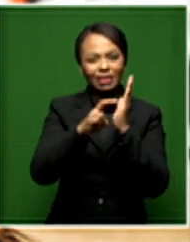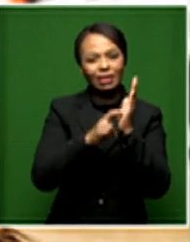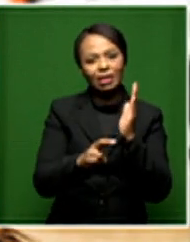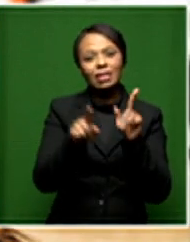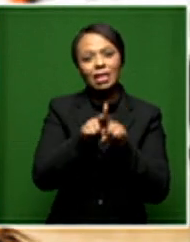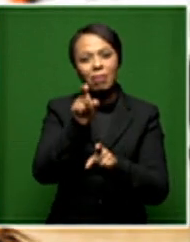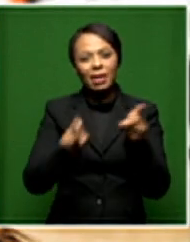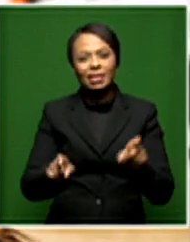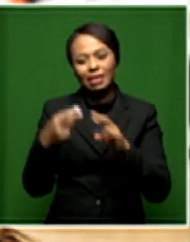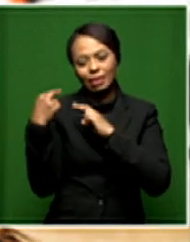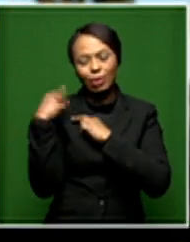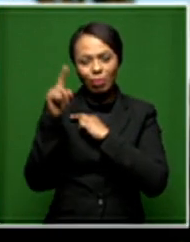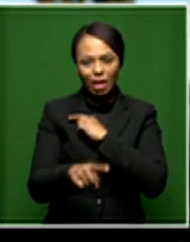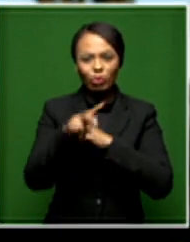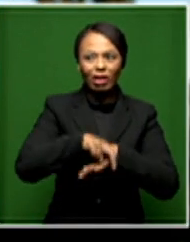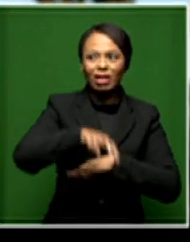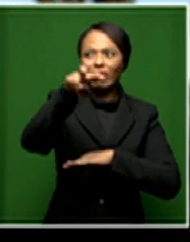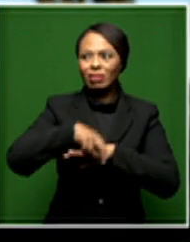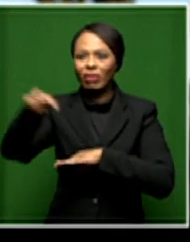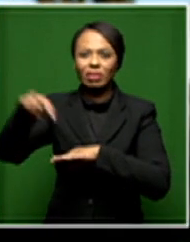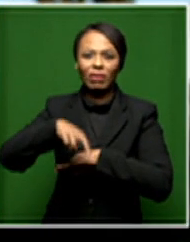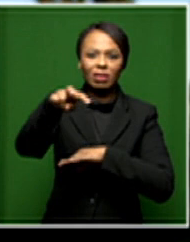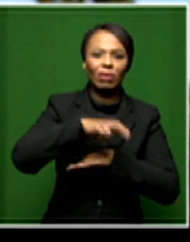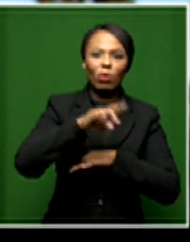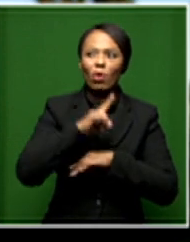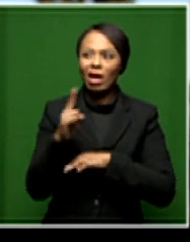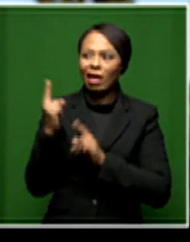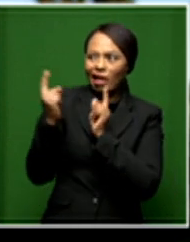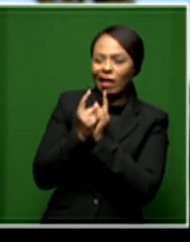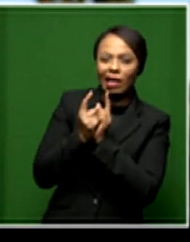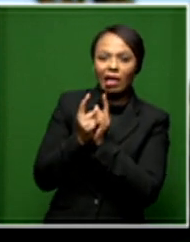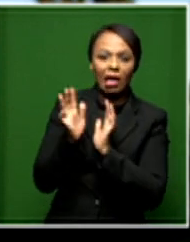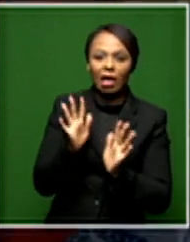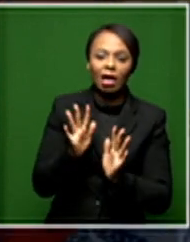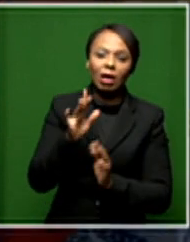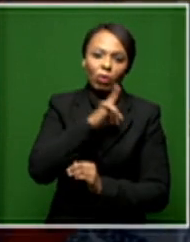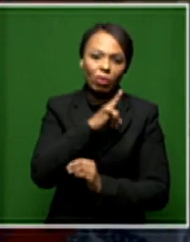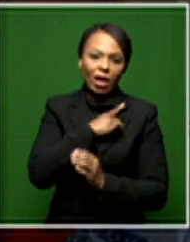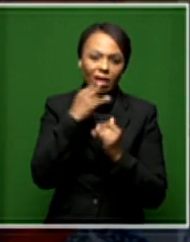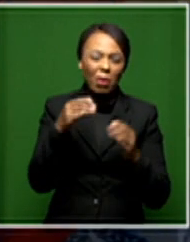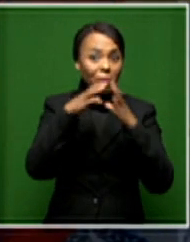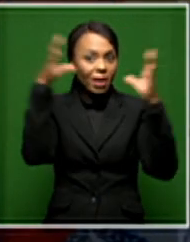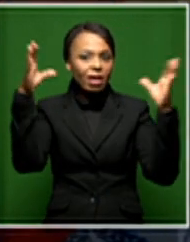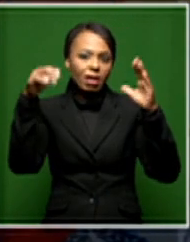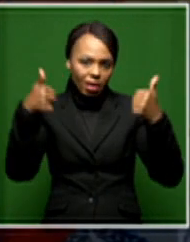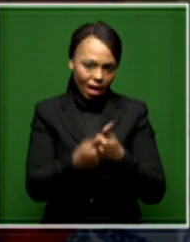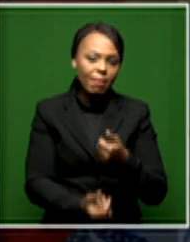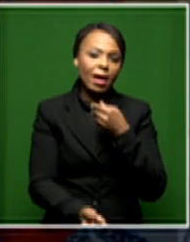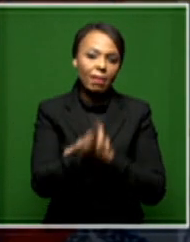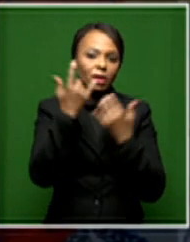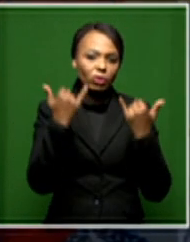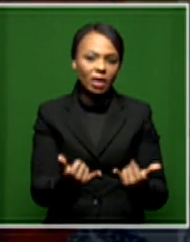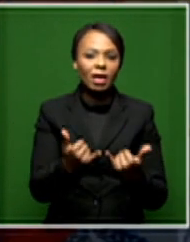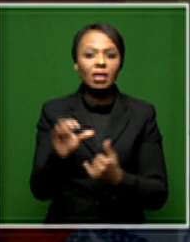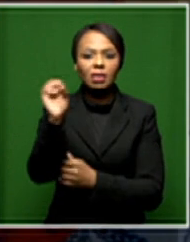responsible and not wanting to travel and get too close to each other, we are only going to have the one big game today, which will be against Sao